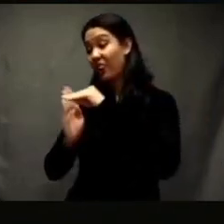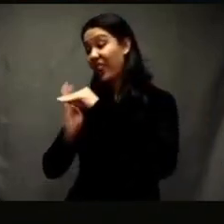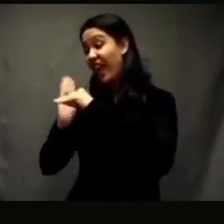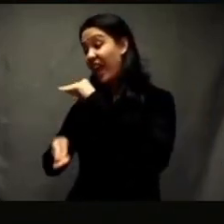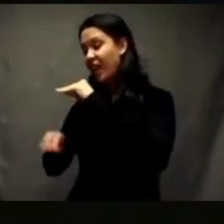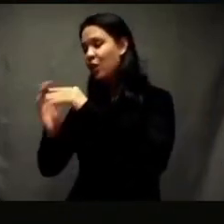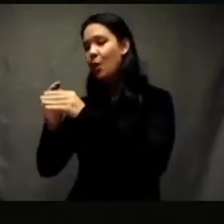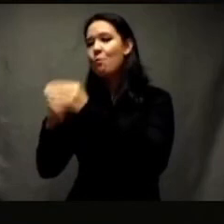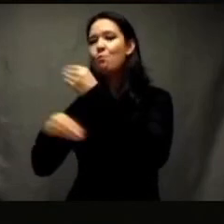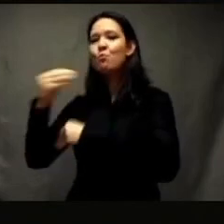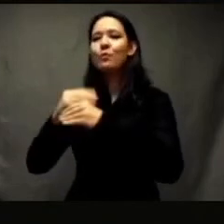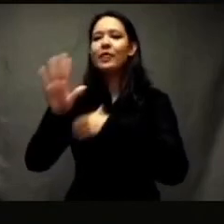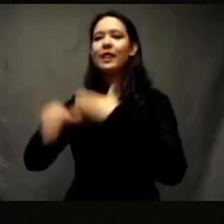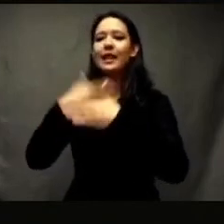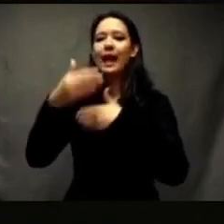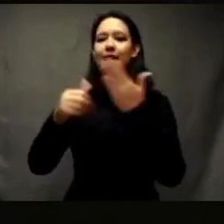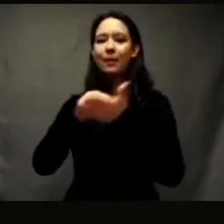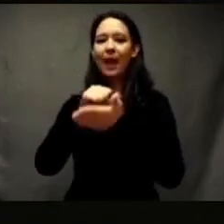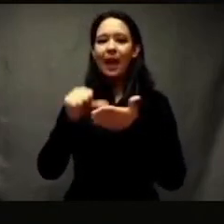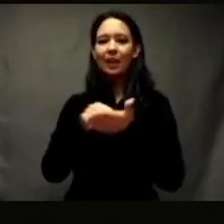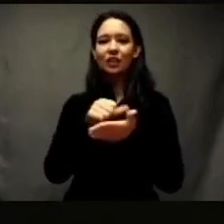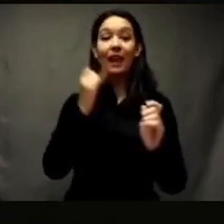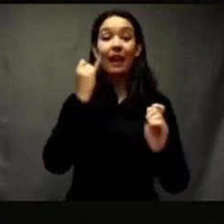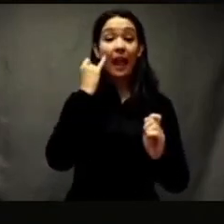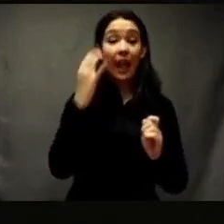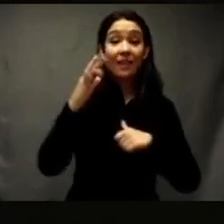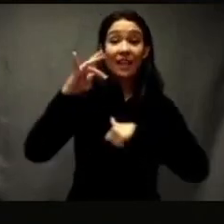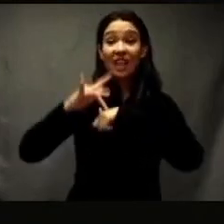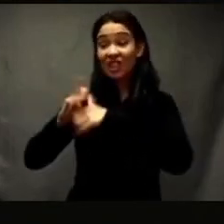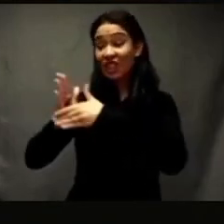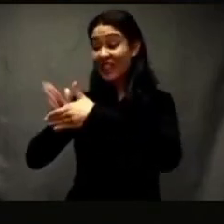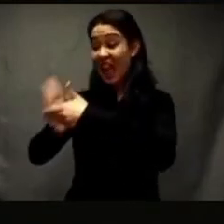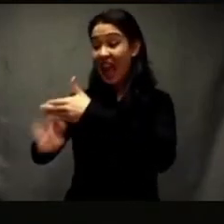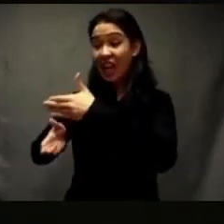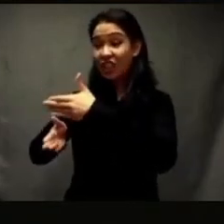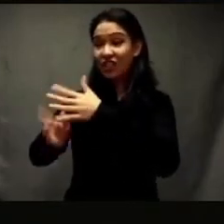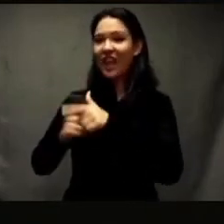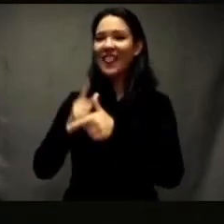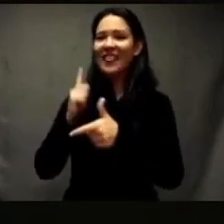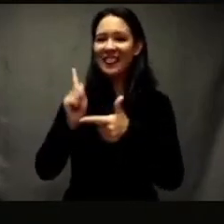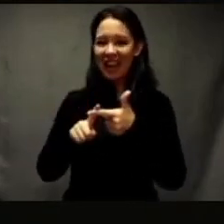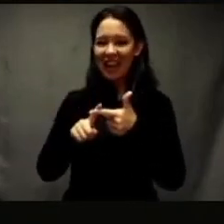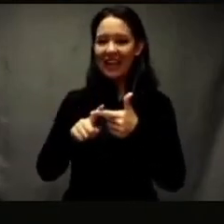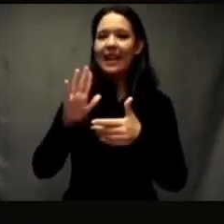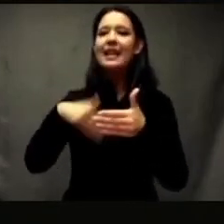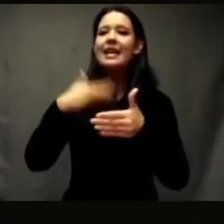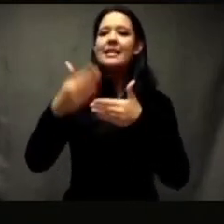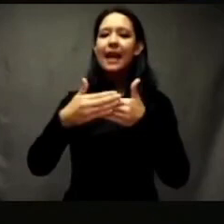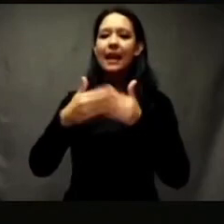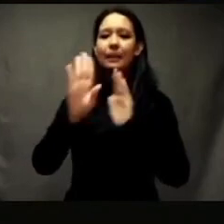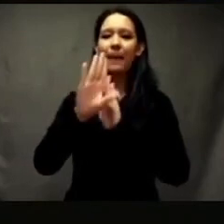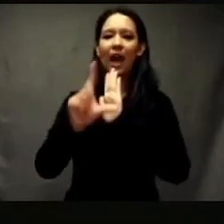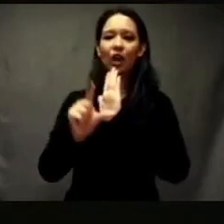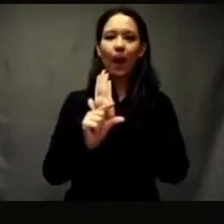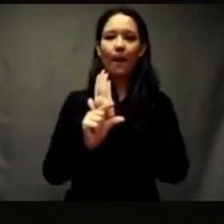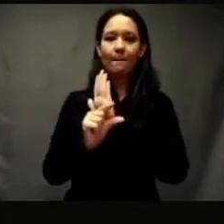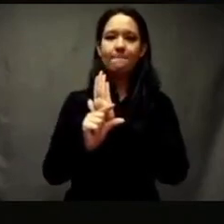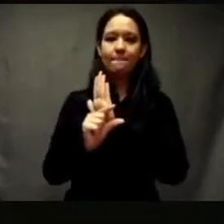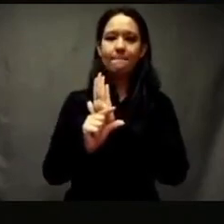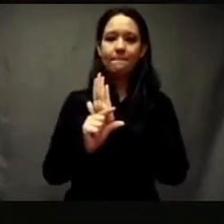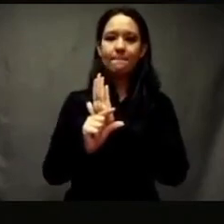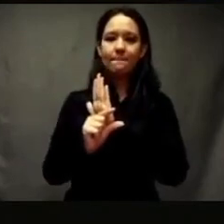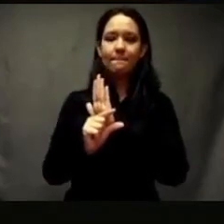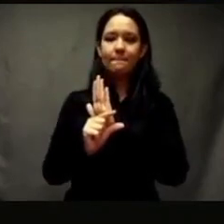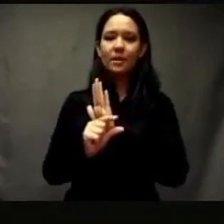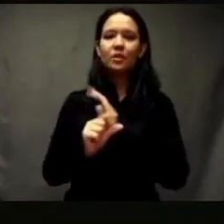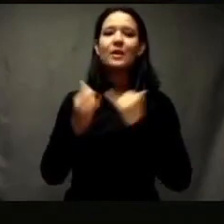menu options, edge. So if touching edge, then go to next backdrop. So I'm going to go to the looks